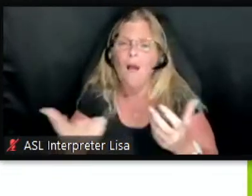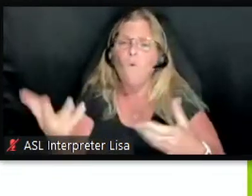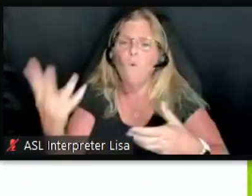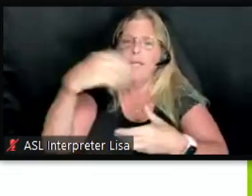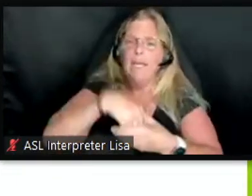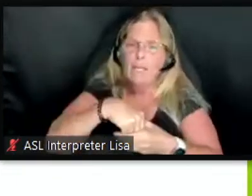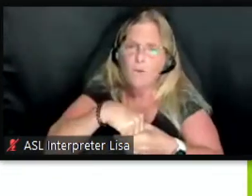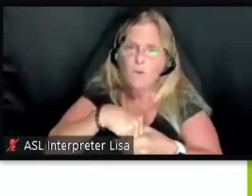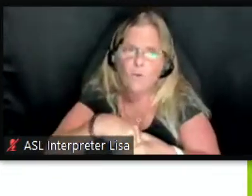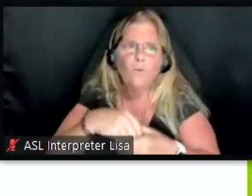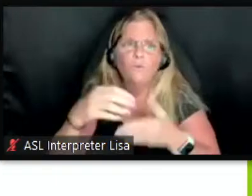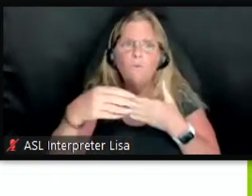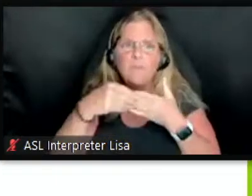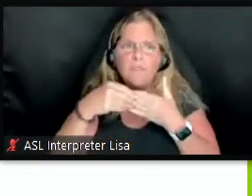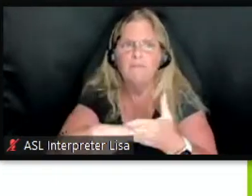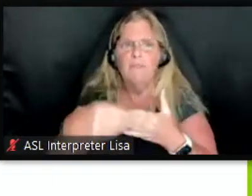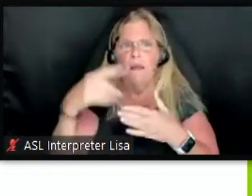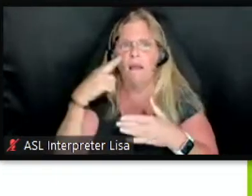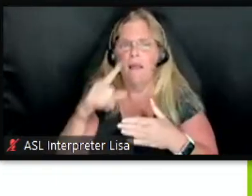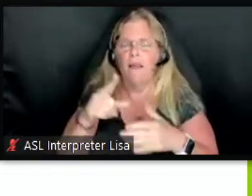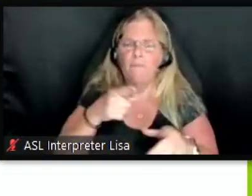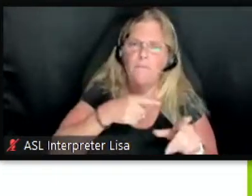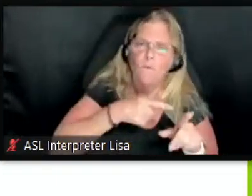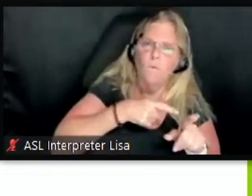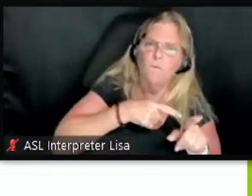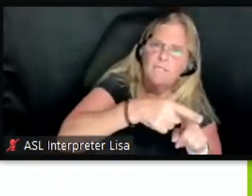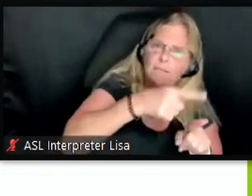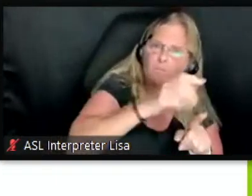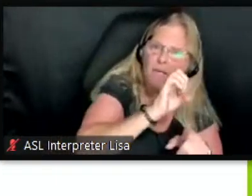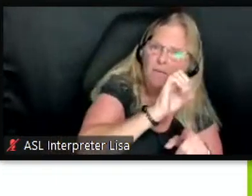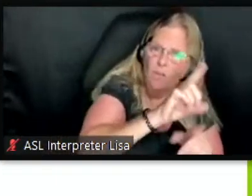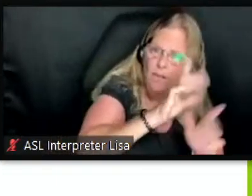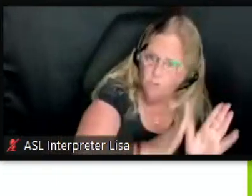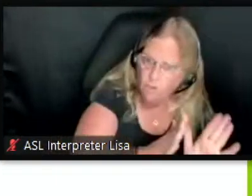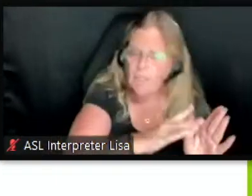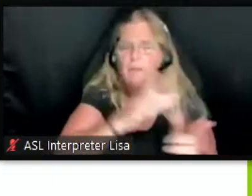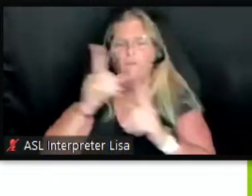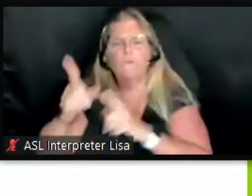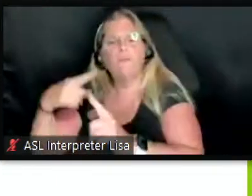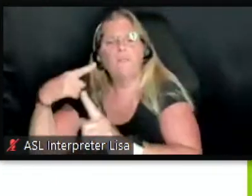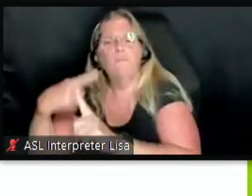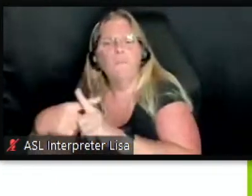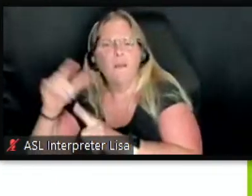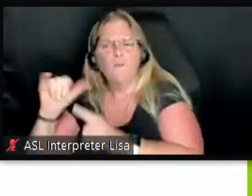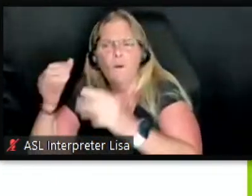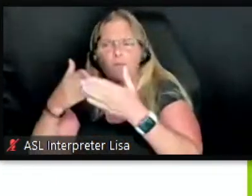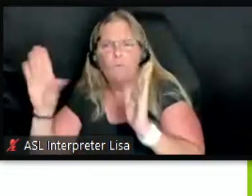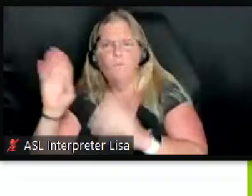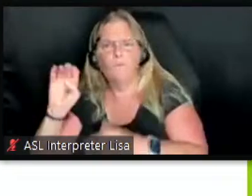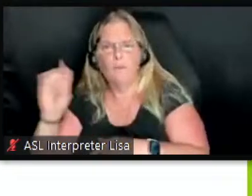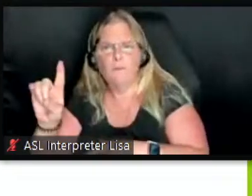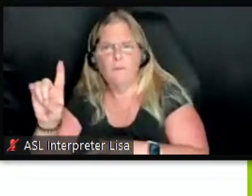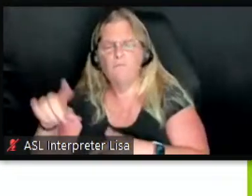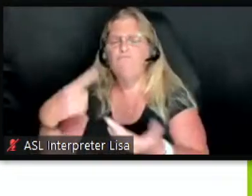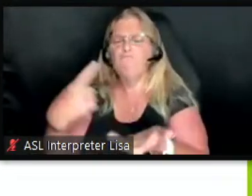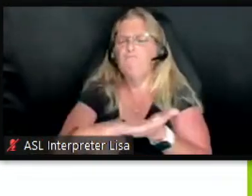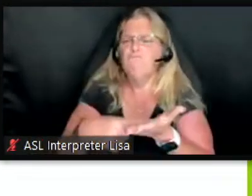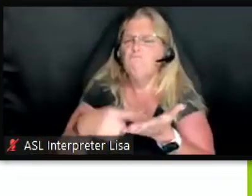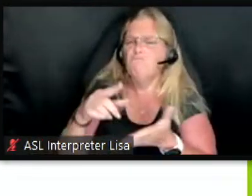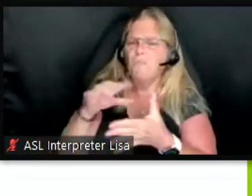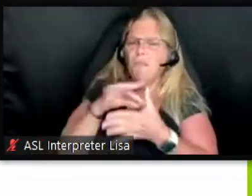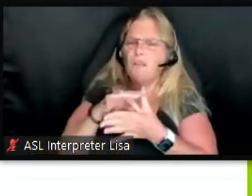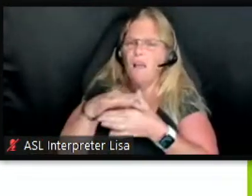special educators. In that guide, we're looking at content, some content areas, and how